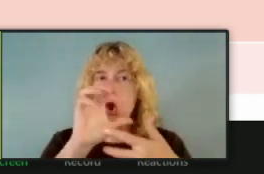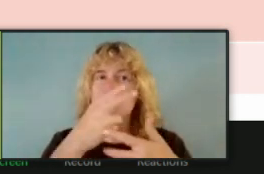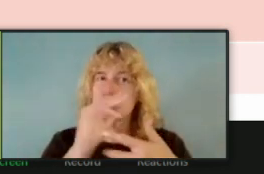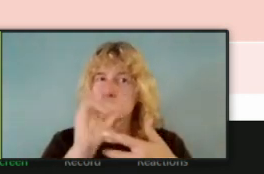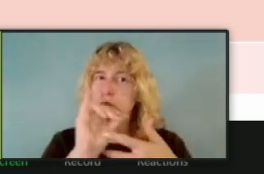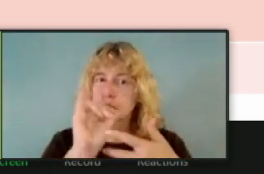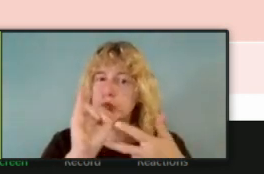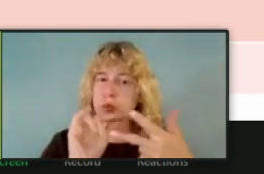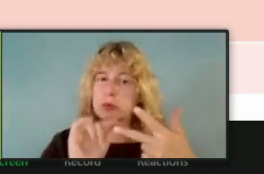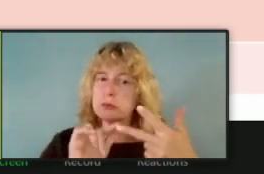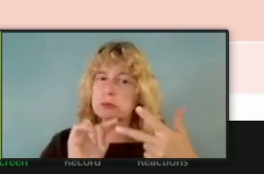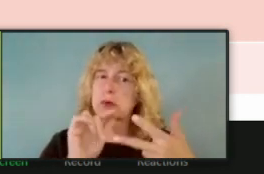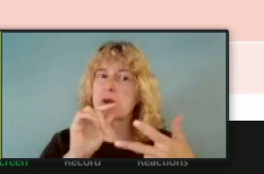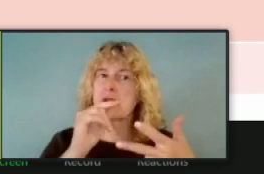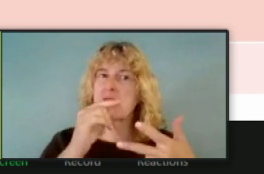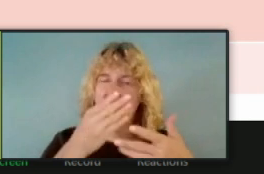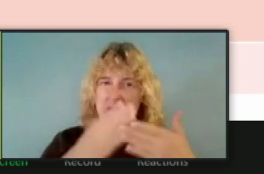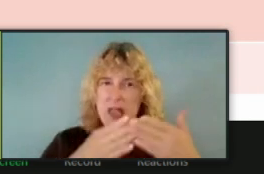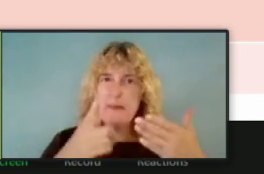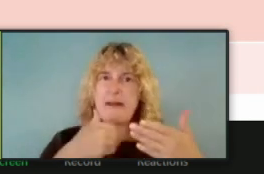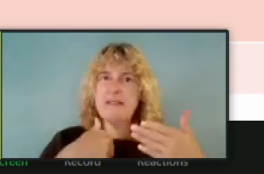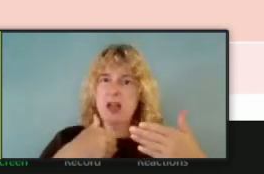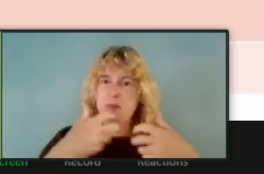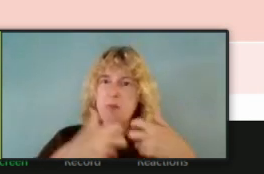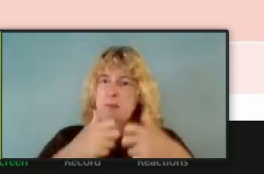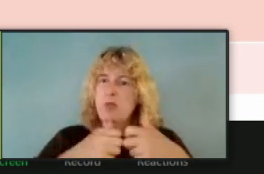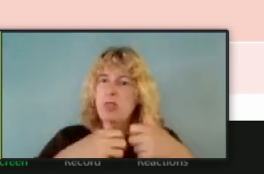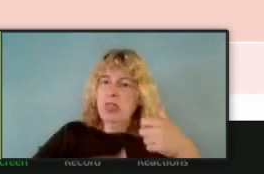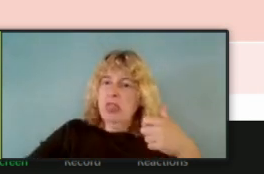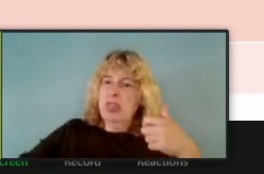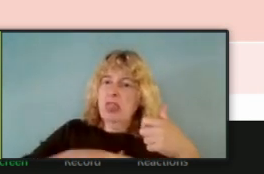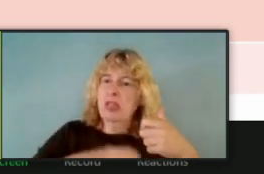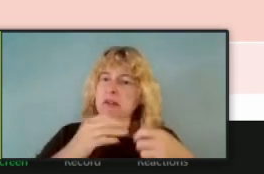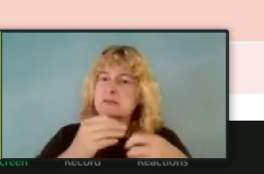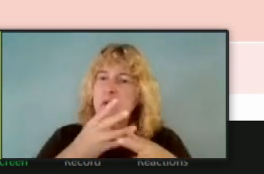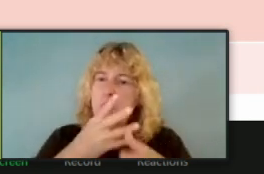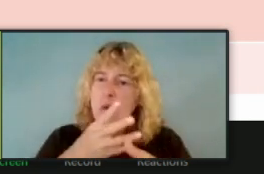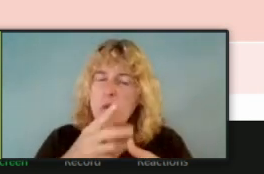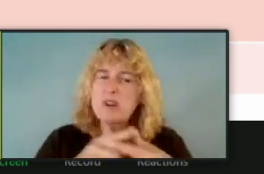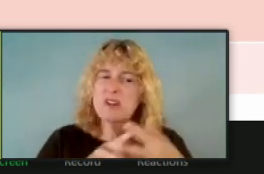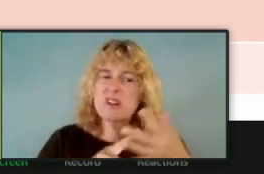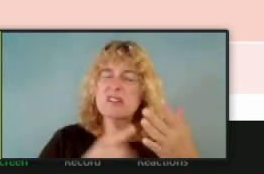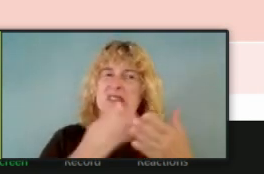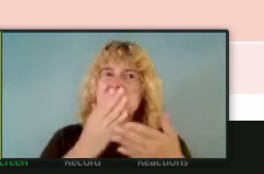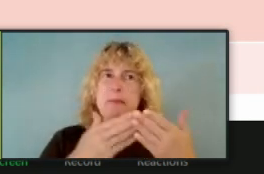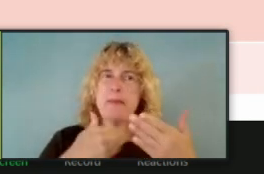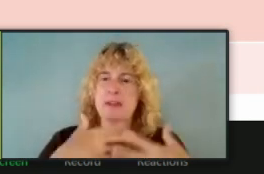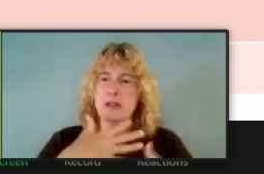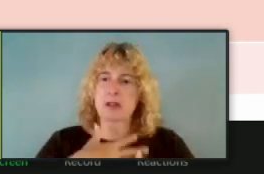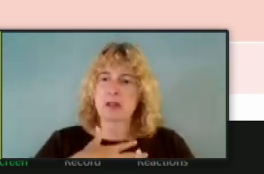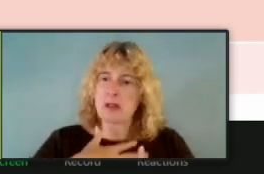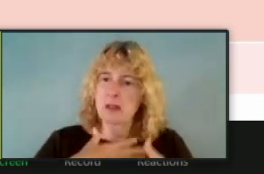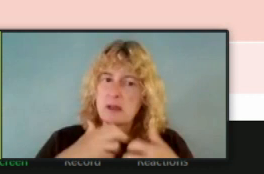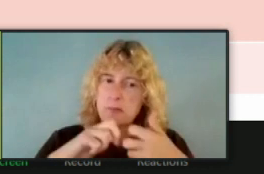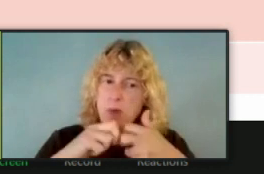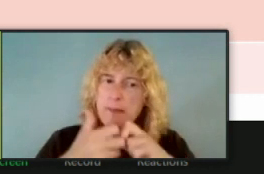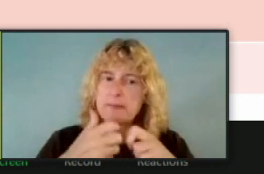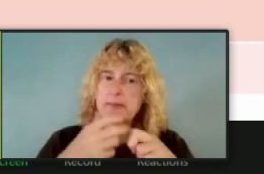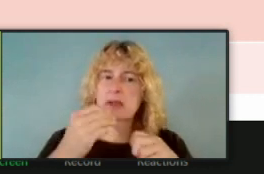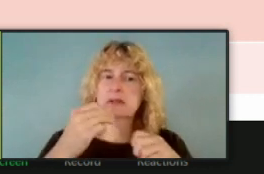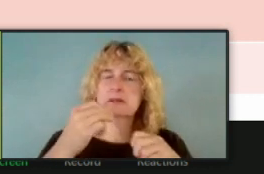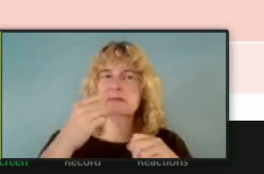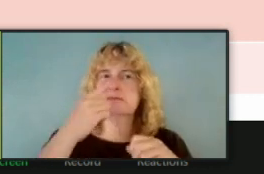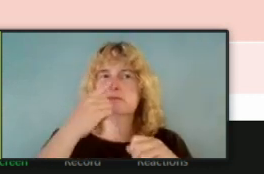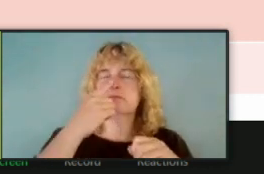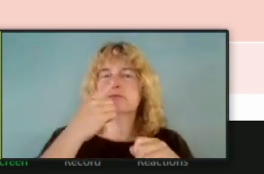there are also a lot of children, about a quarter, that had respiratory symptoms and nasal congestion. So those are the more